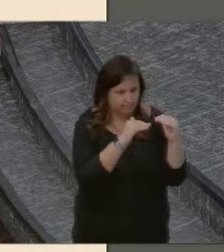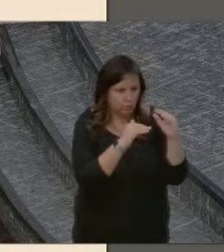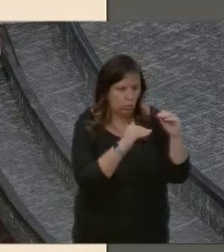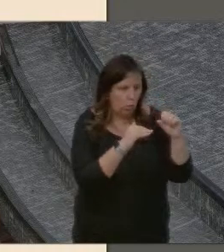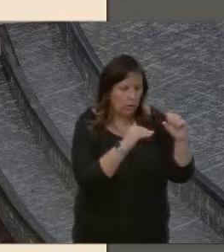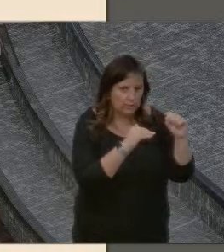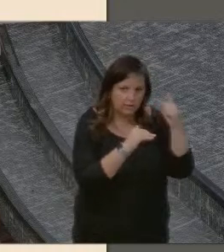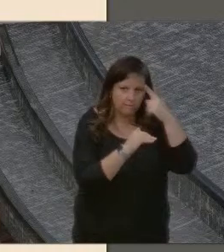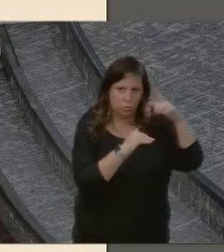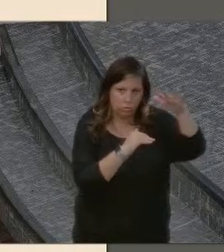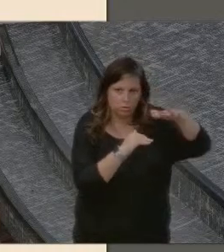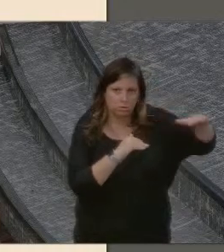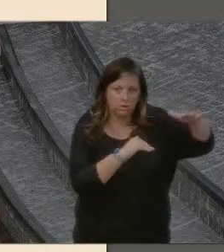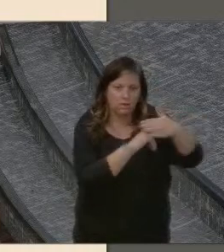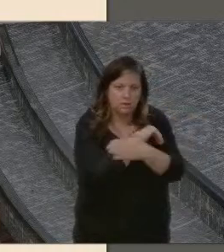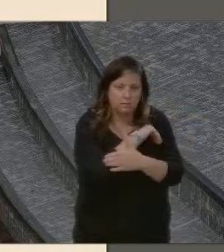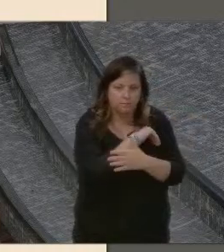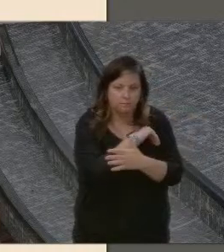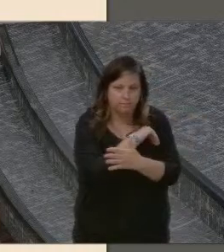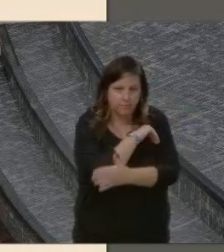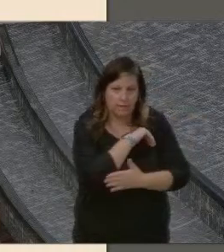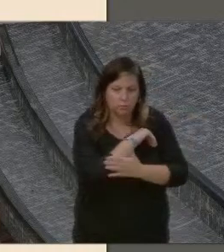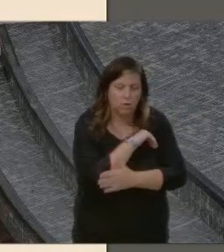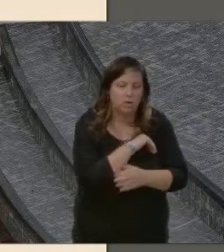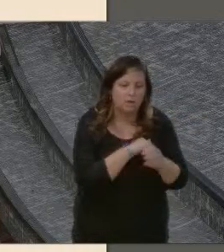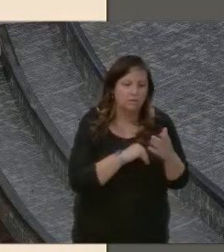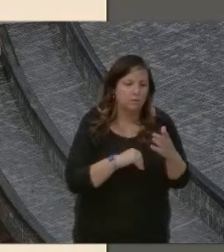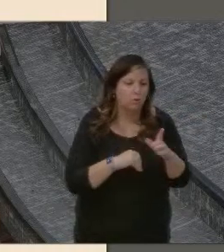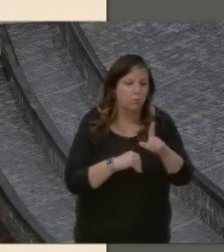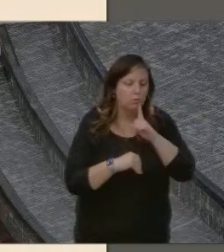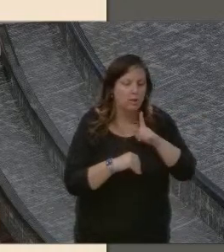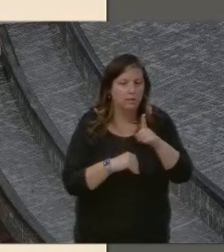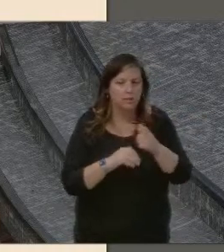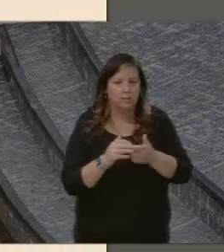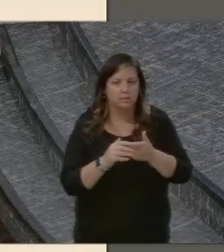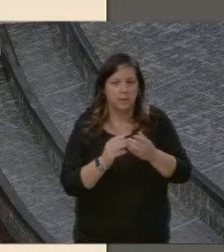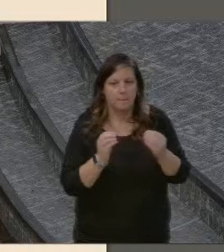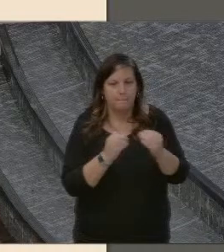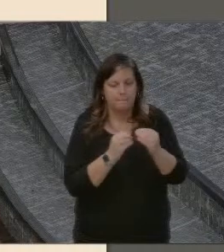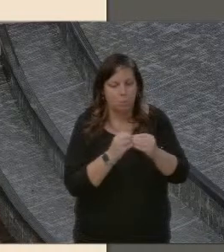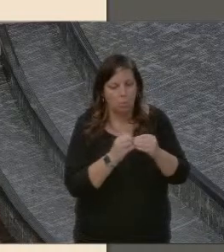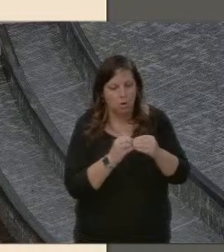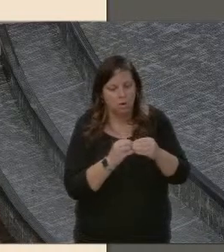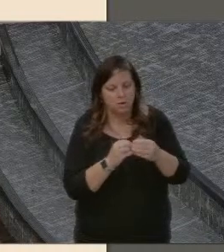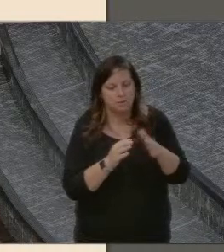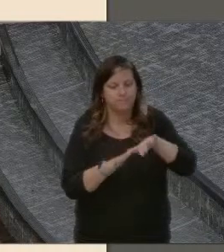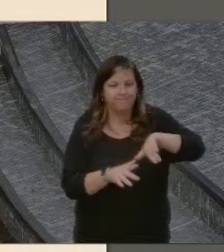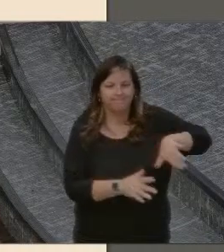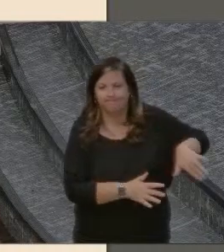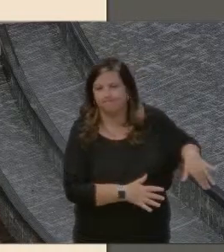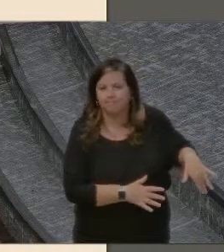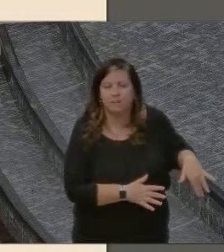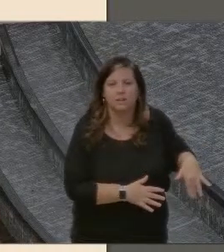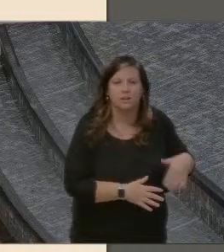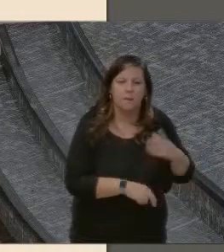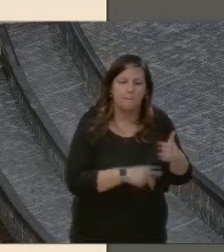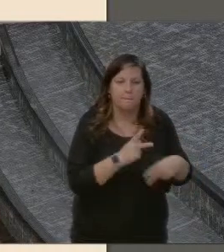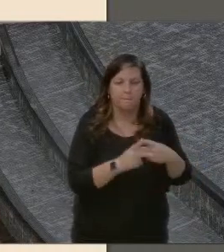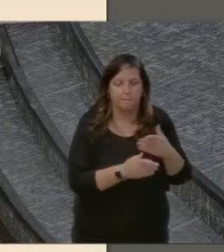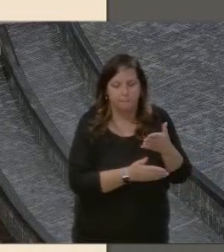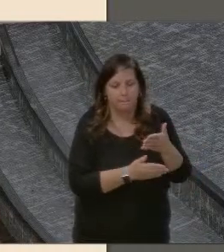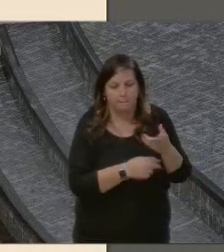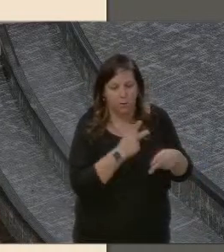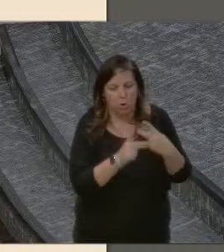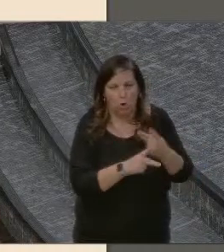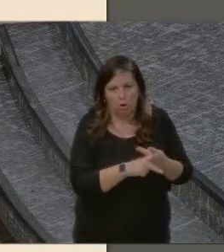is perhaps one of the most overlooked elements of school discipline now, and I think you have a few districts across the country who